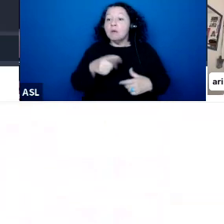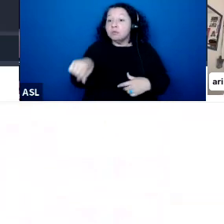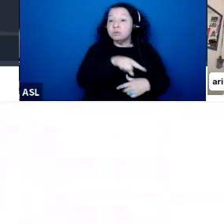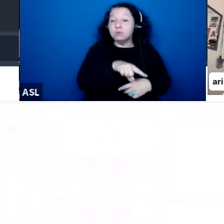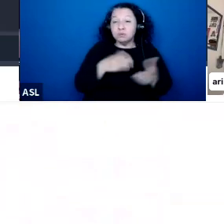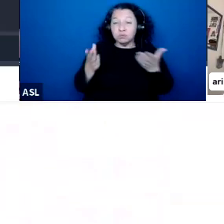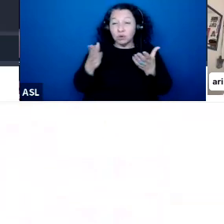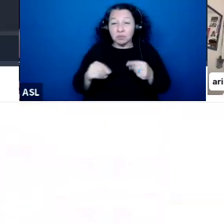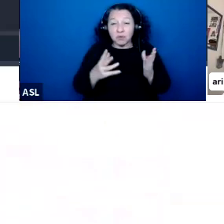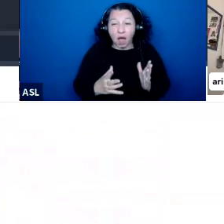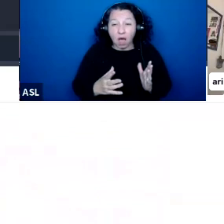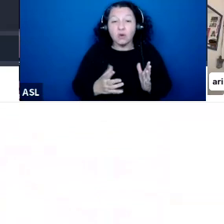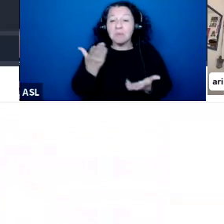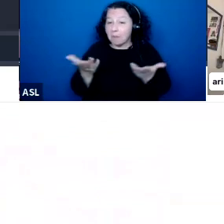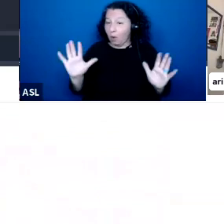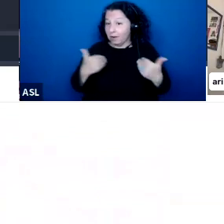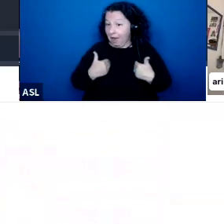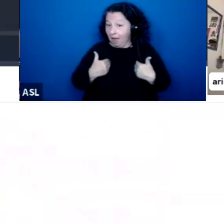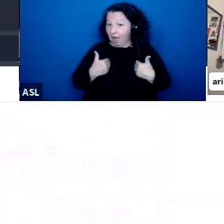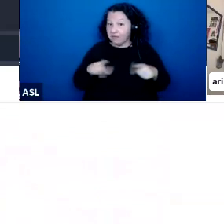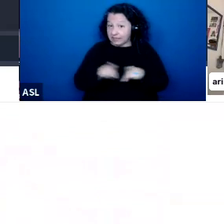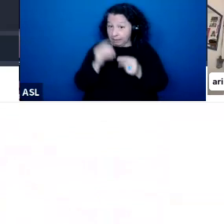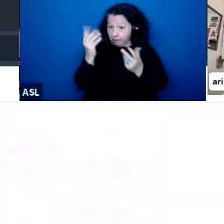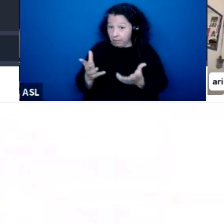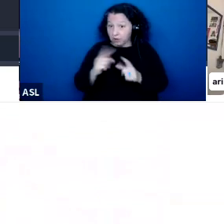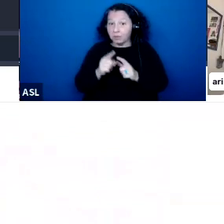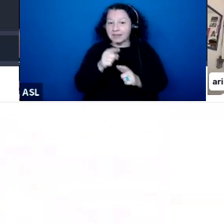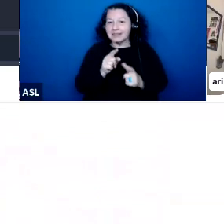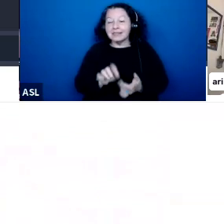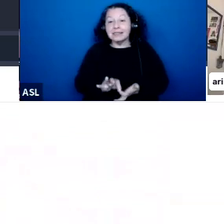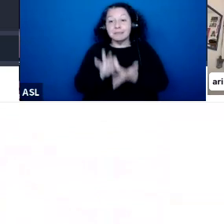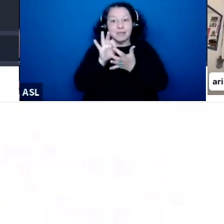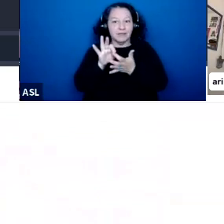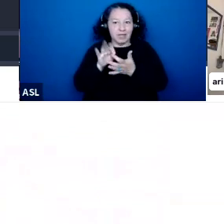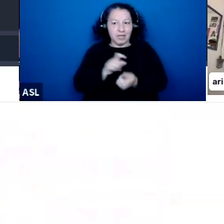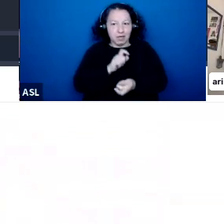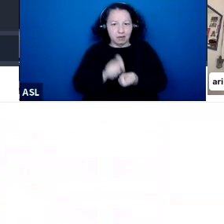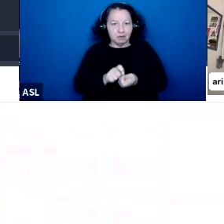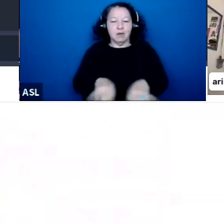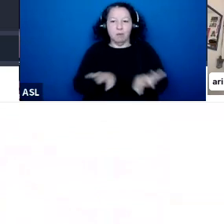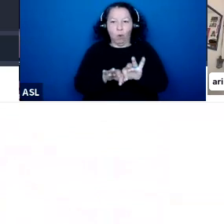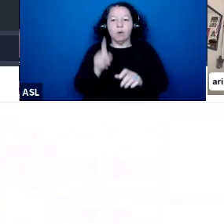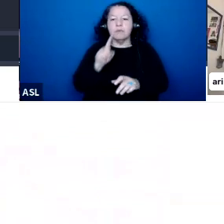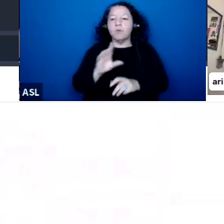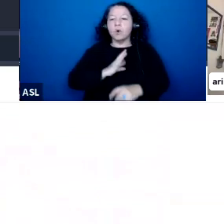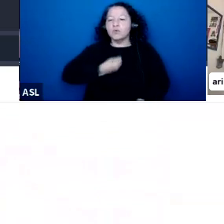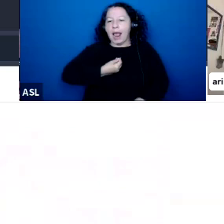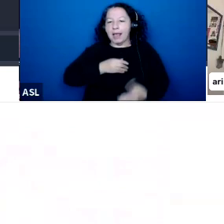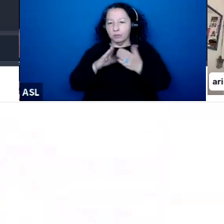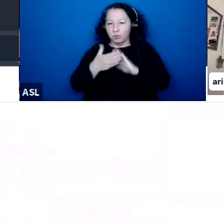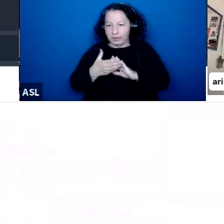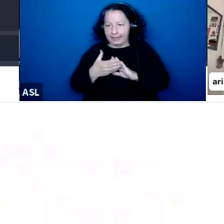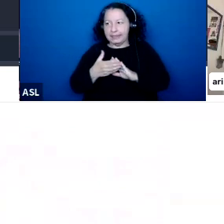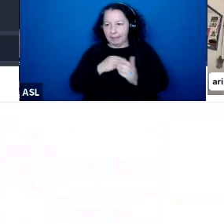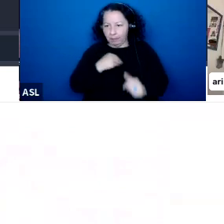if you are a service provider, you might have this information, but this is especially important for